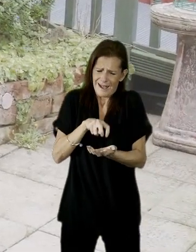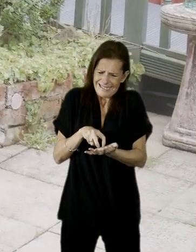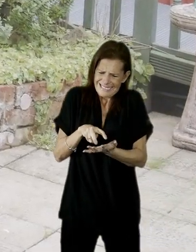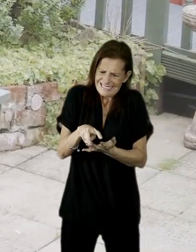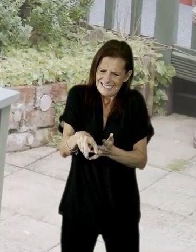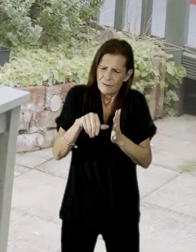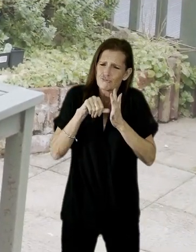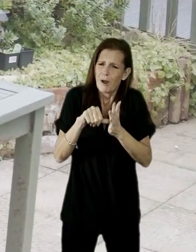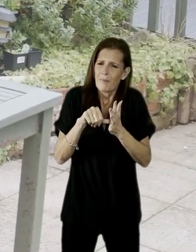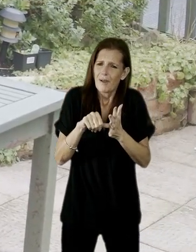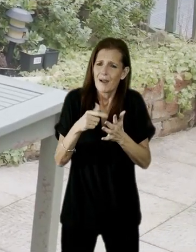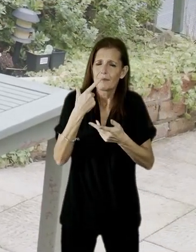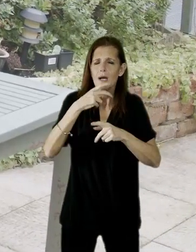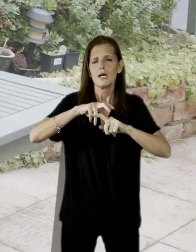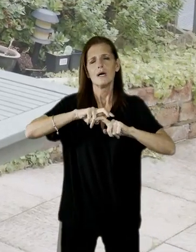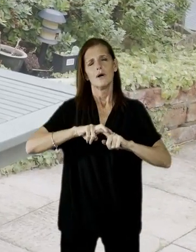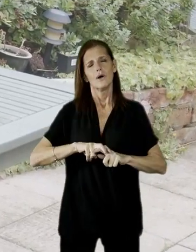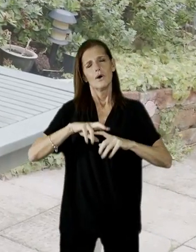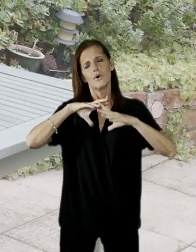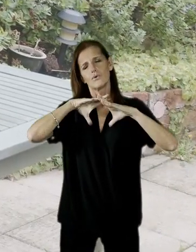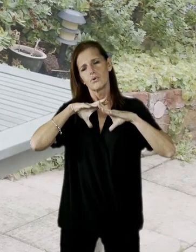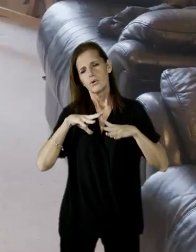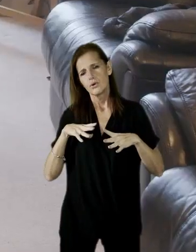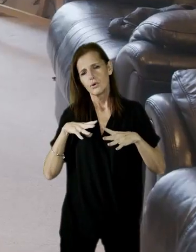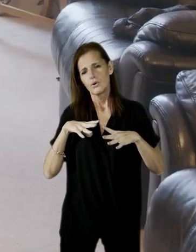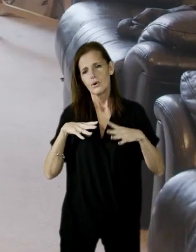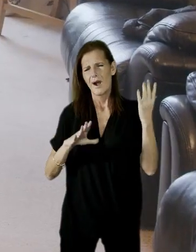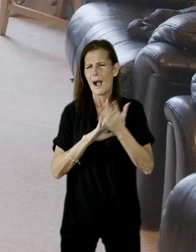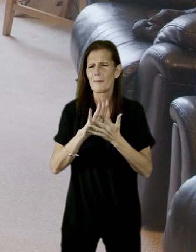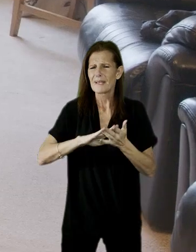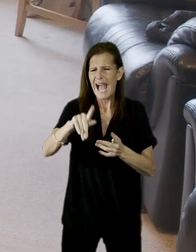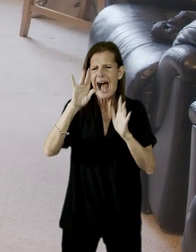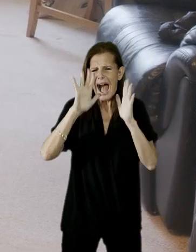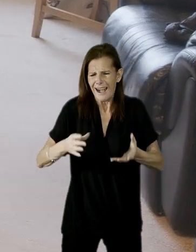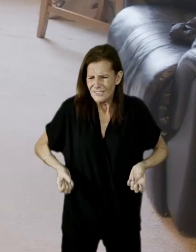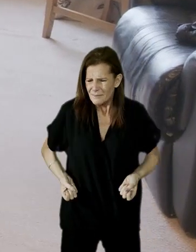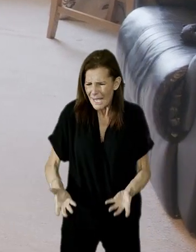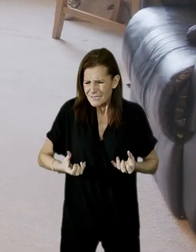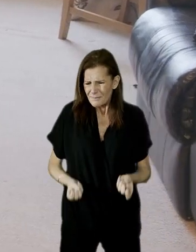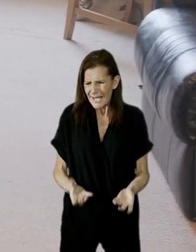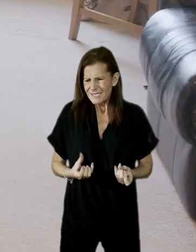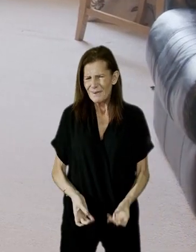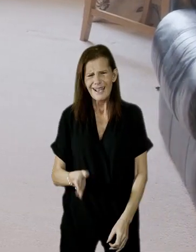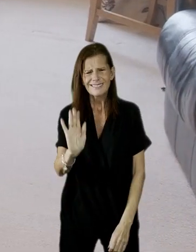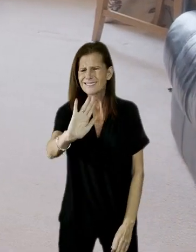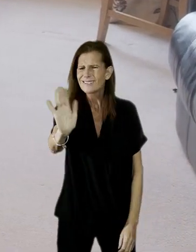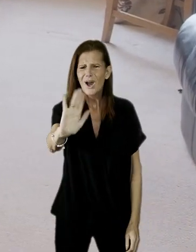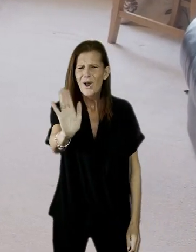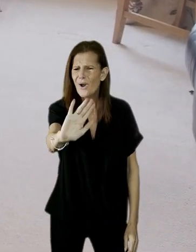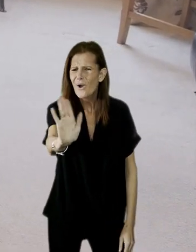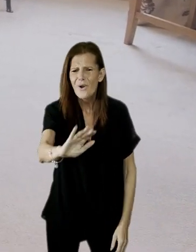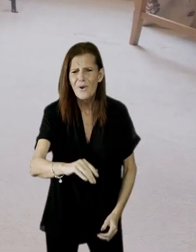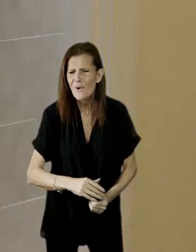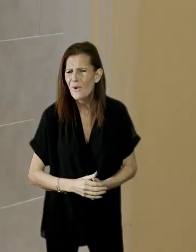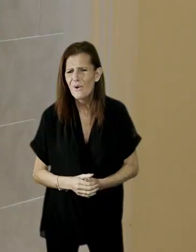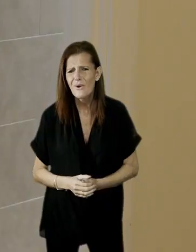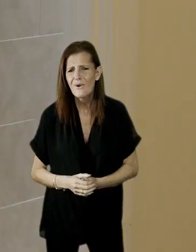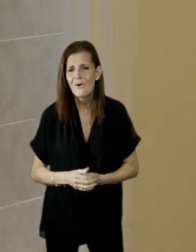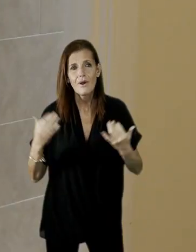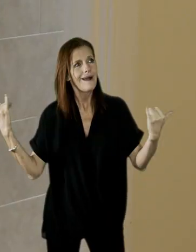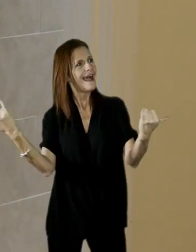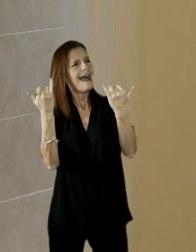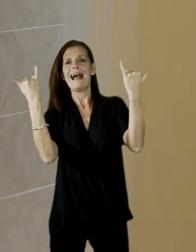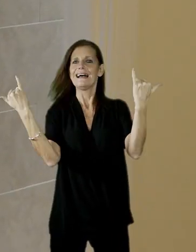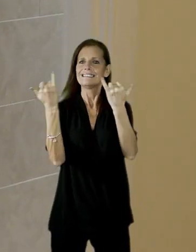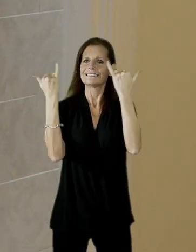mobility. It doesn't always mean spending thousands of pounds. Major entertainment events have now